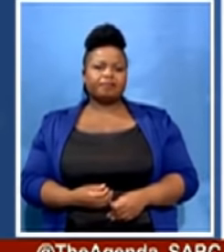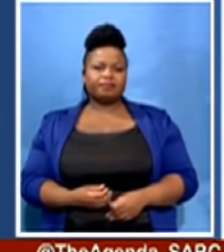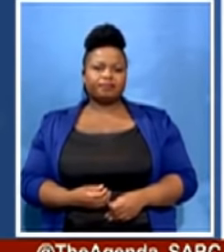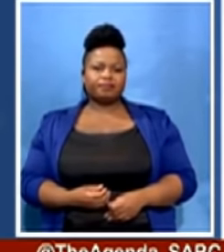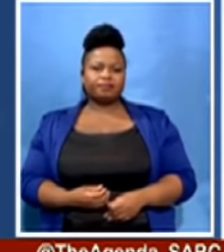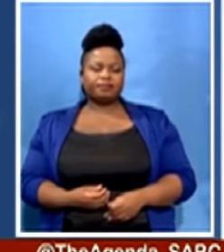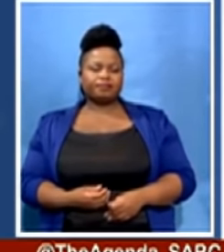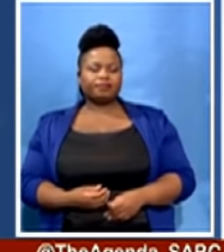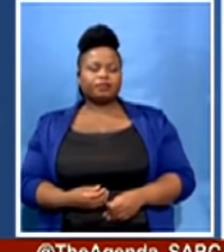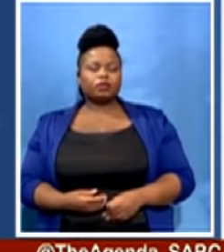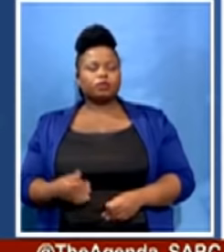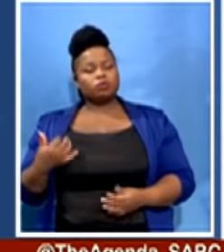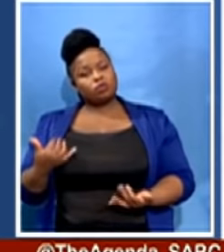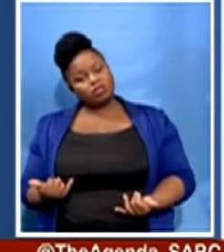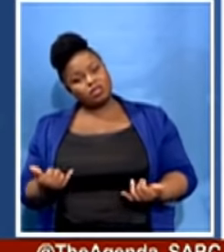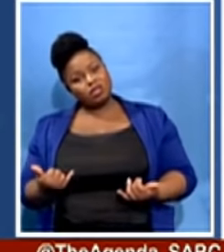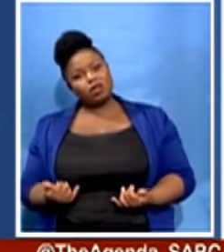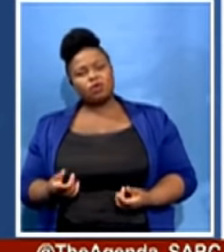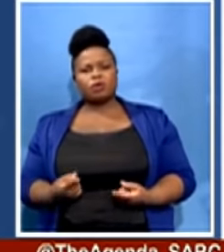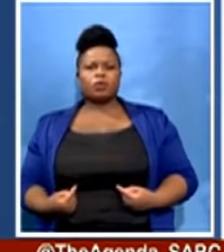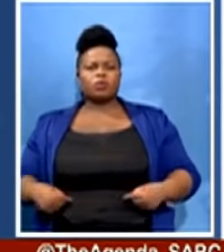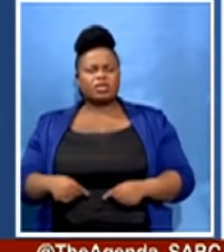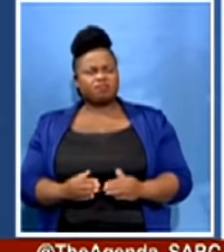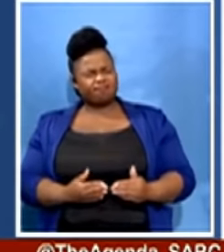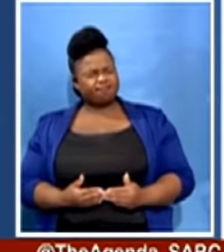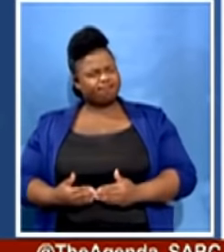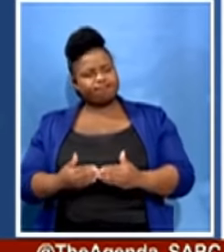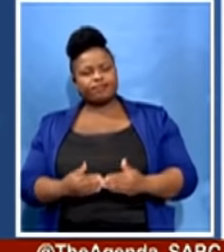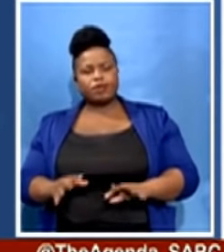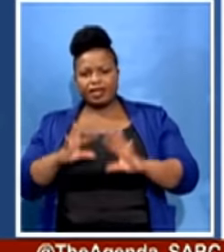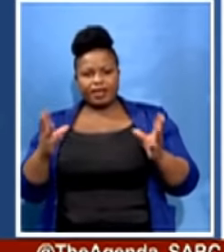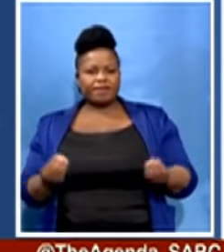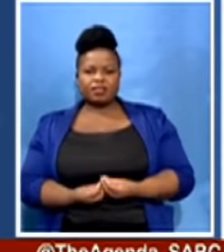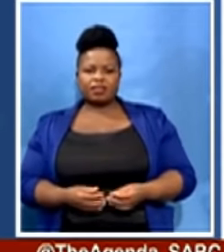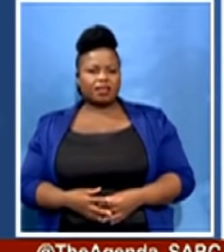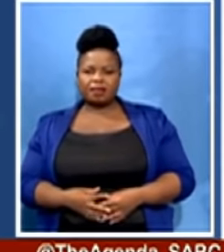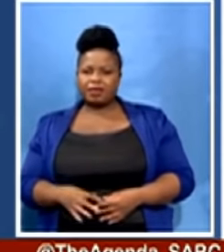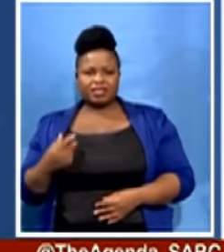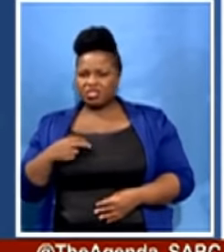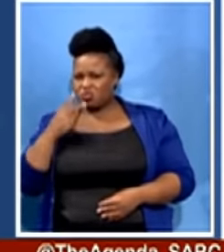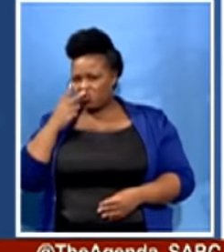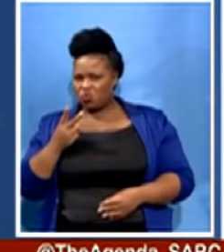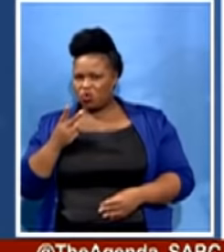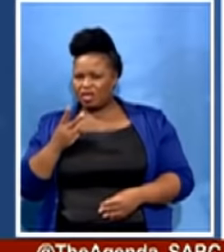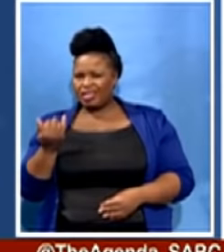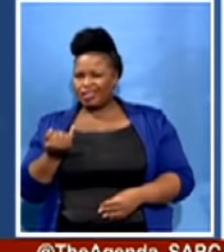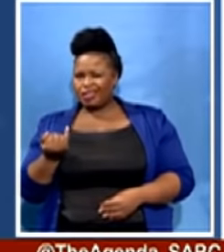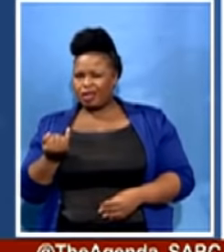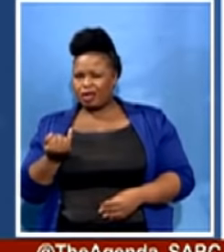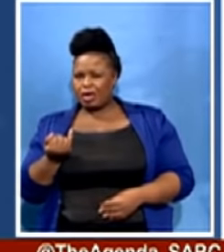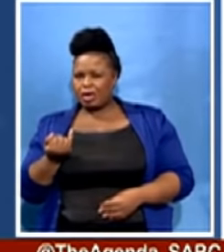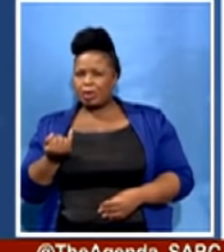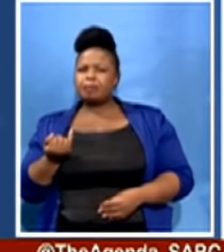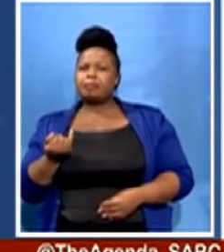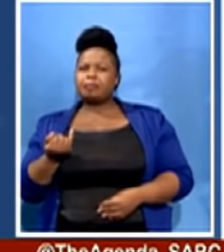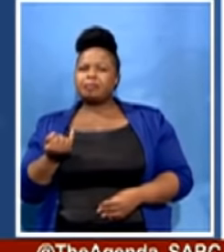extremely careful about this. It doesn't look on the surface. It looks like petty crime, but there's no such a thing as